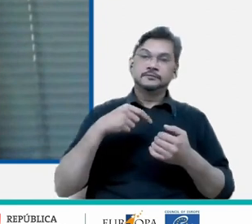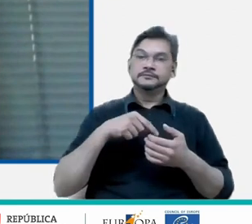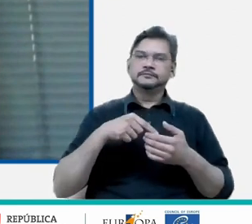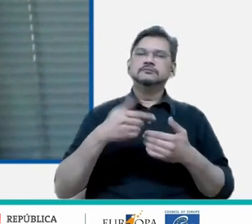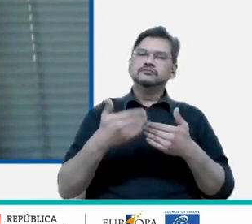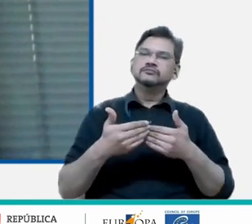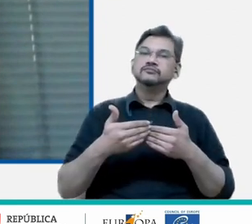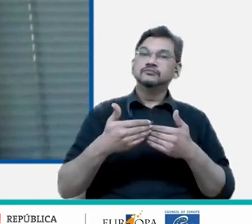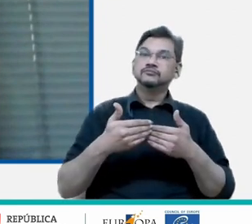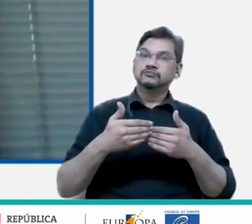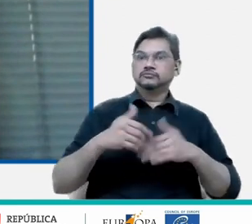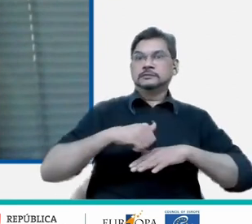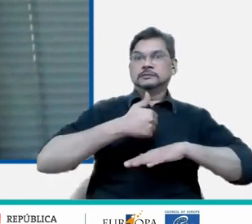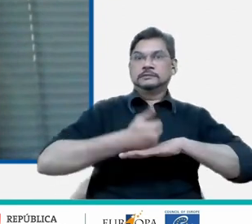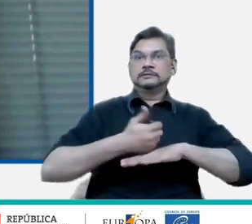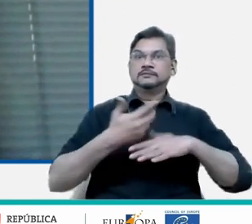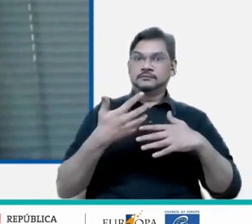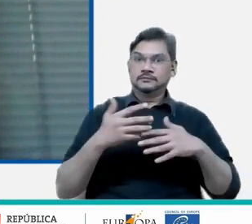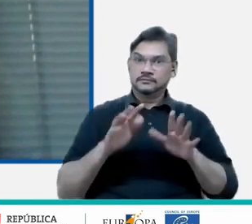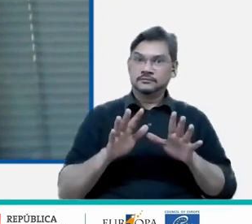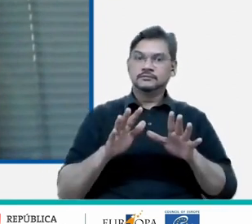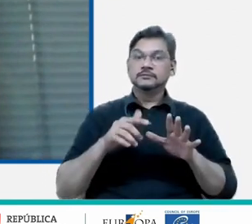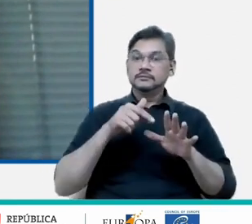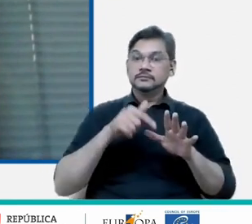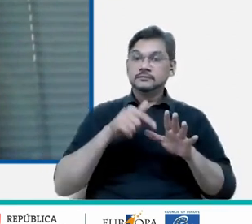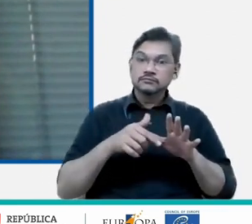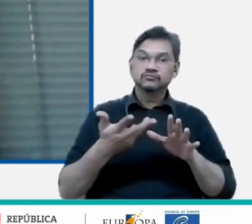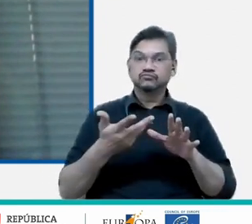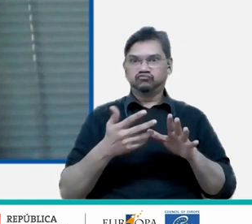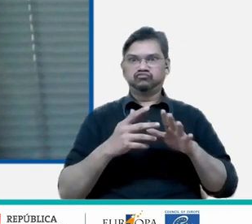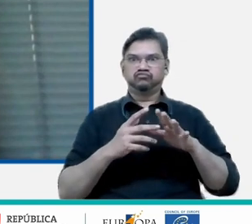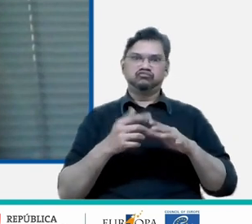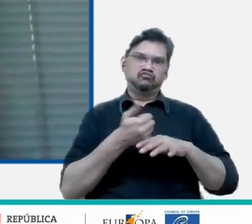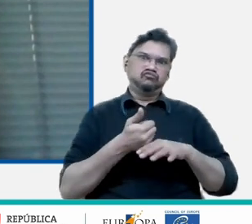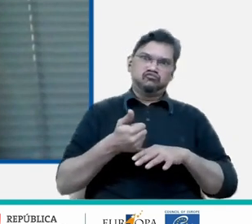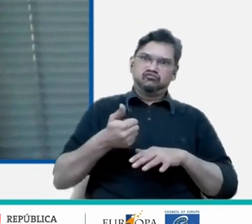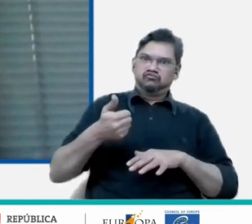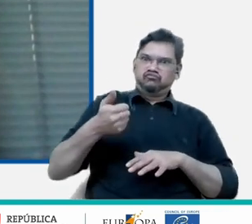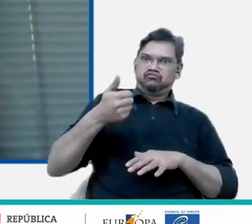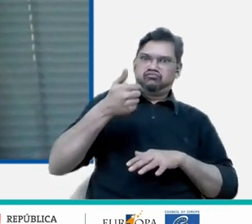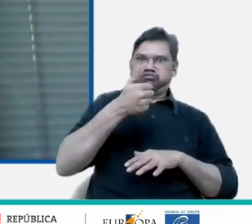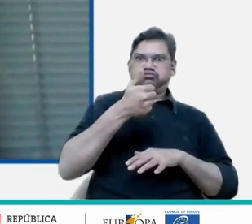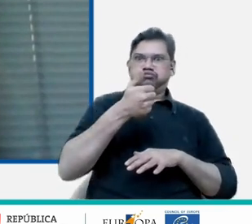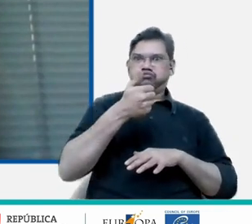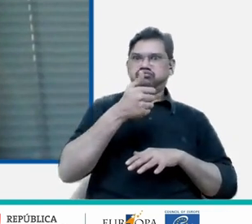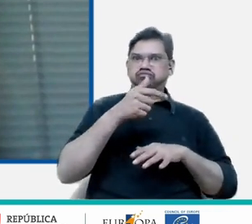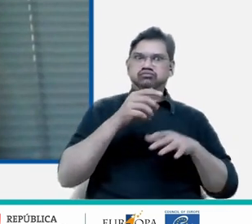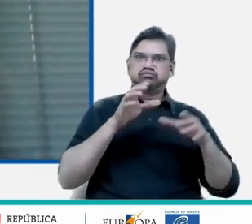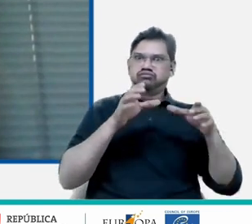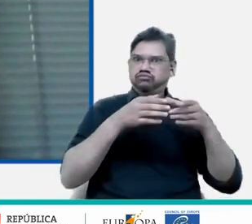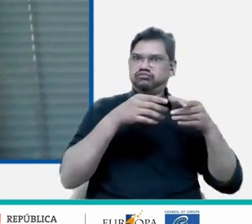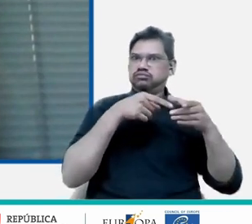committee, which is a governance body at the highest executive level. It is led by the municipal